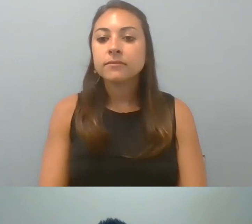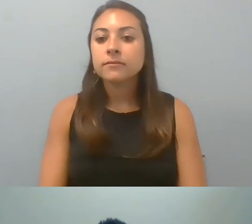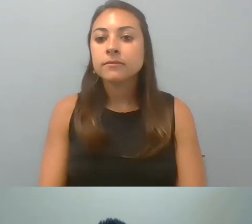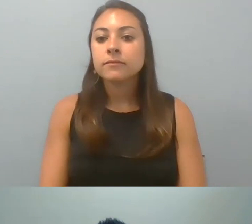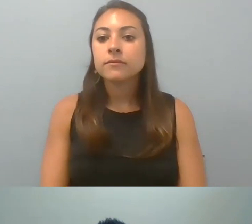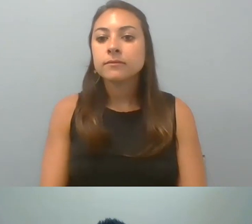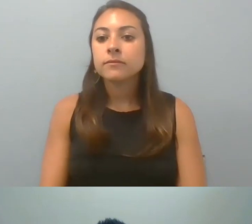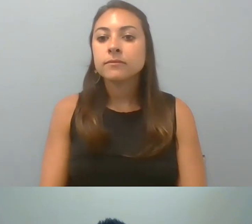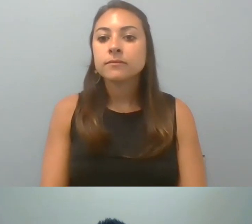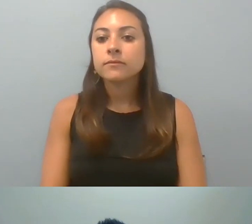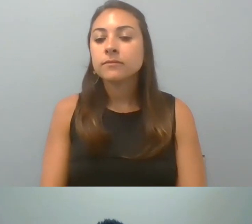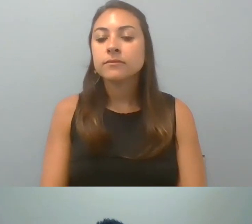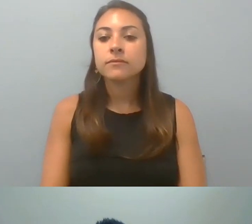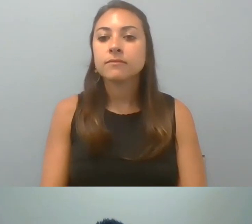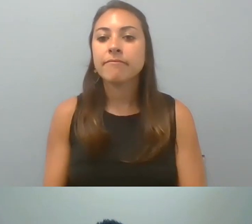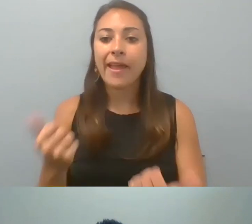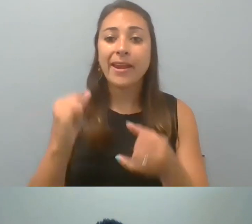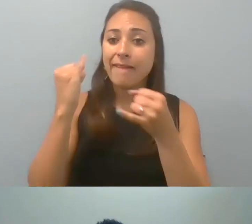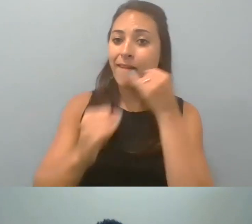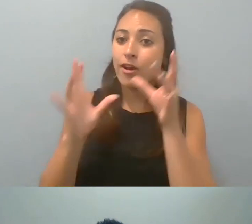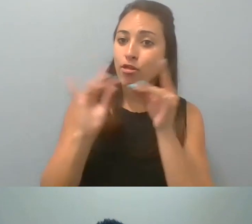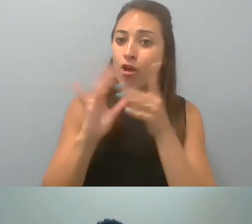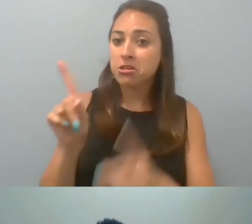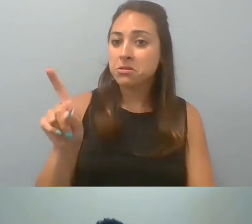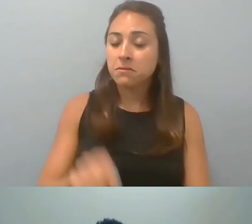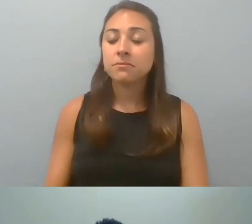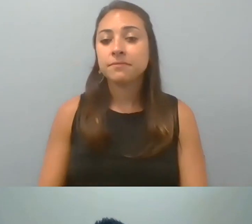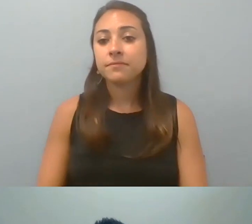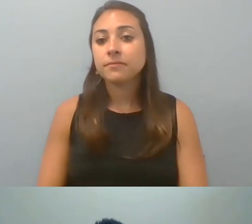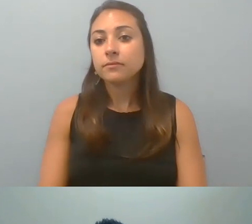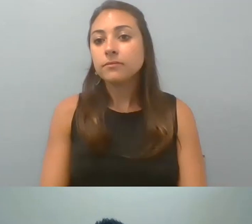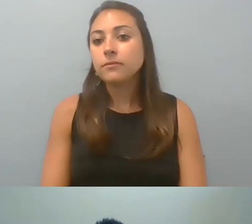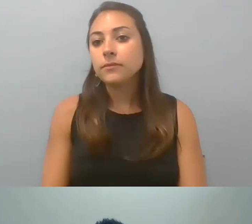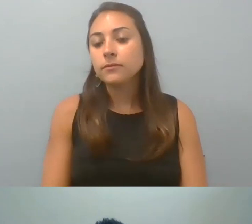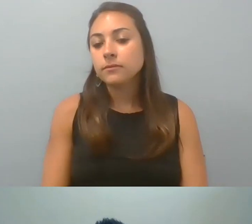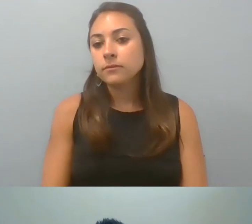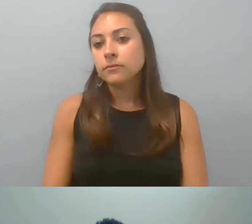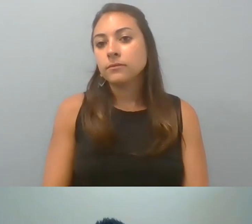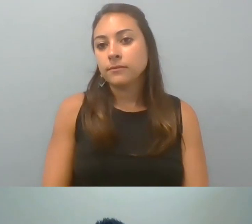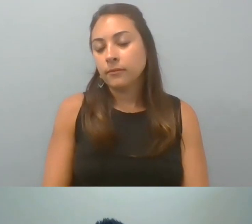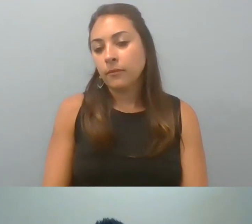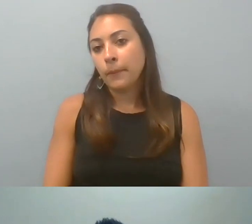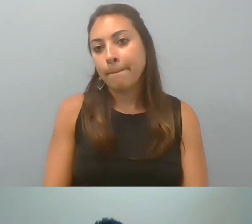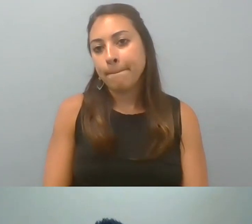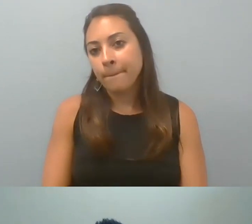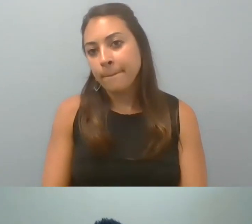to leave any final thoughts and maybe where people could reach you with any other questions that we didn't get to today.